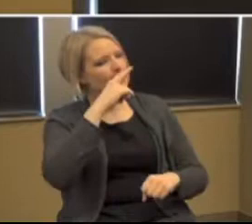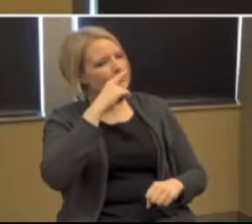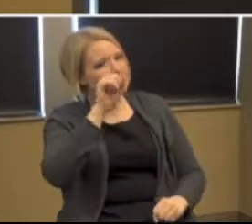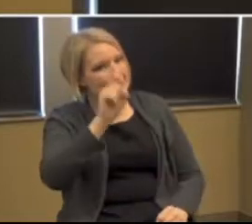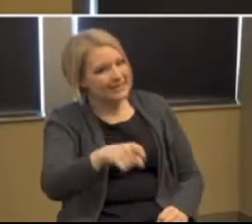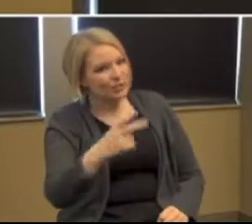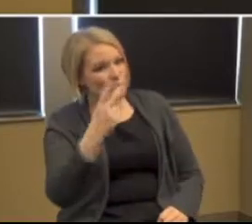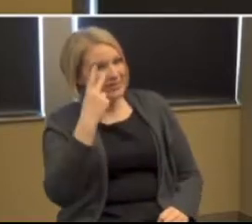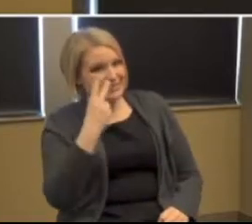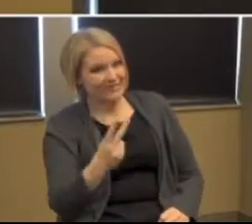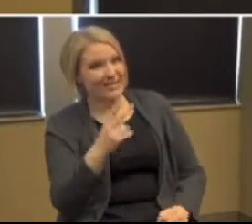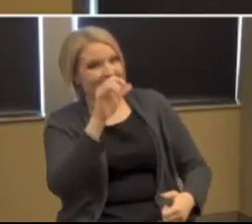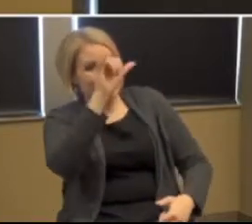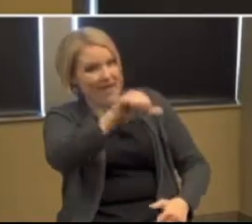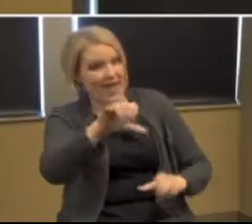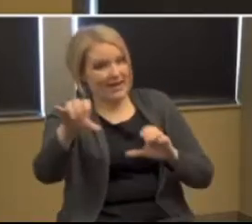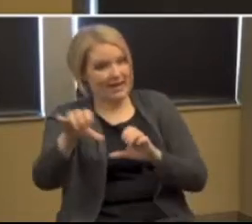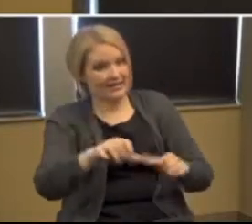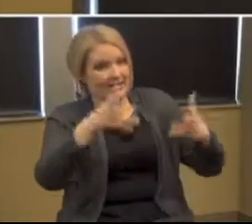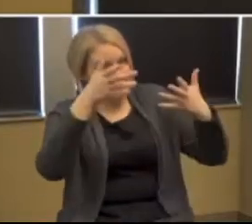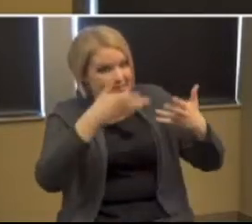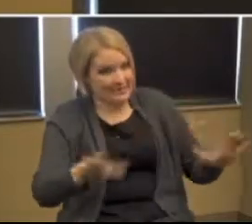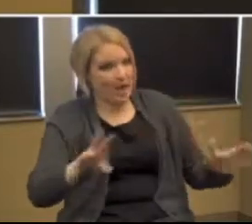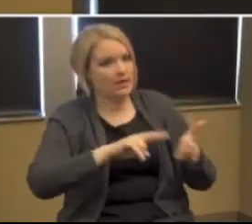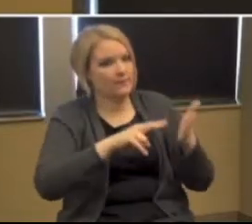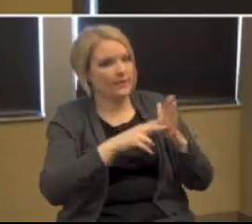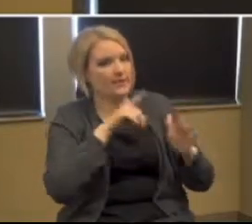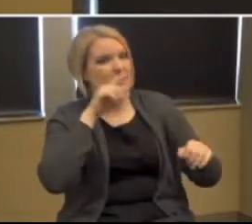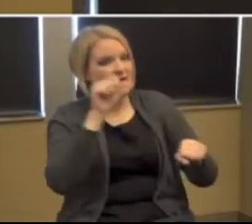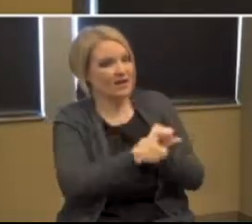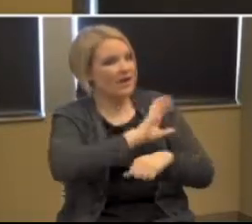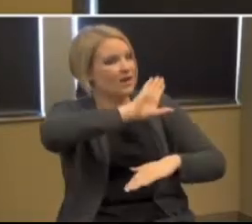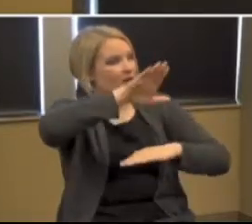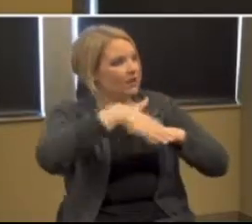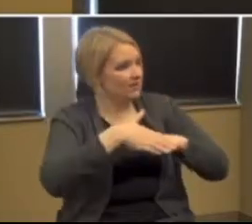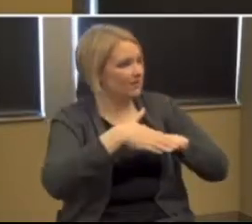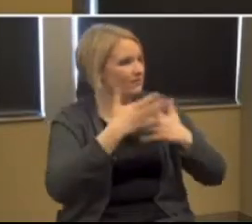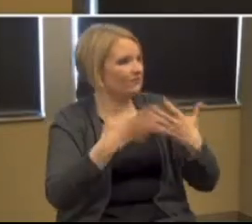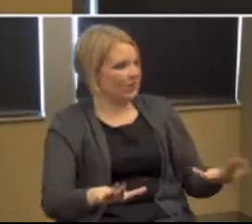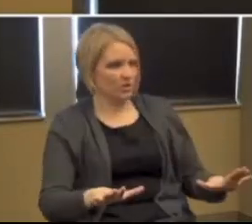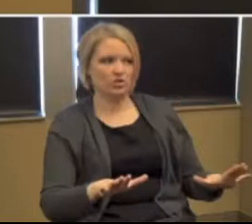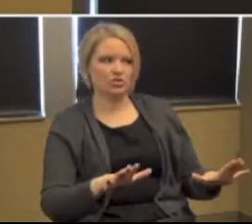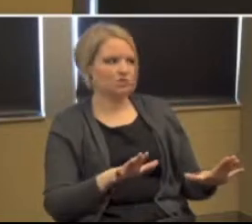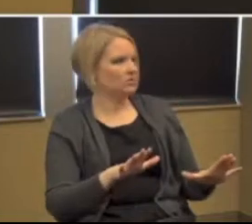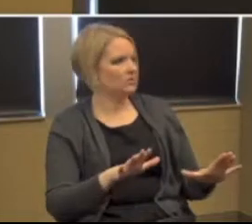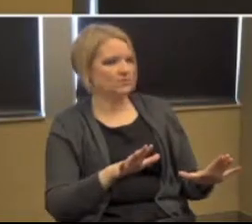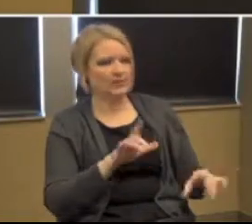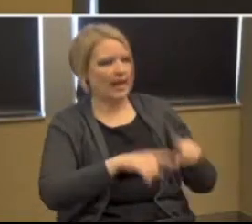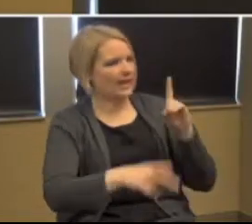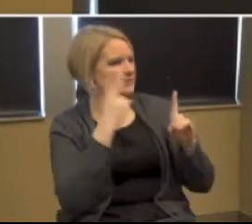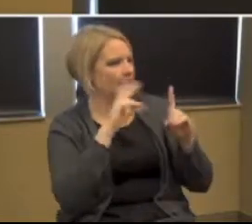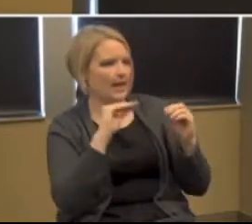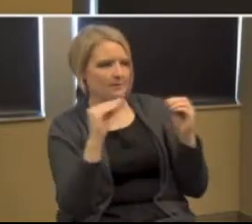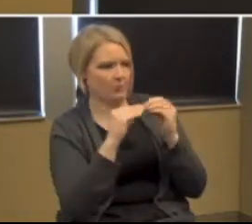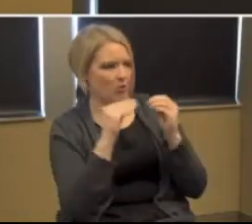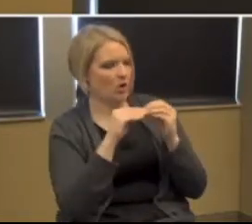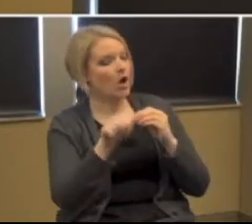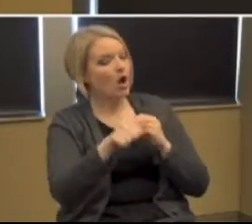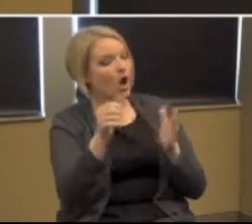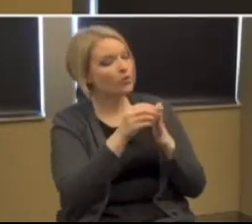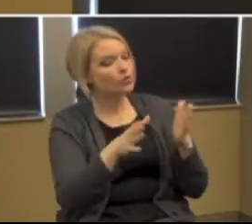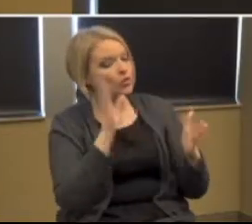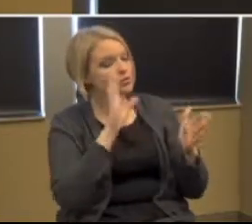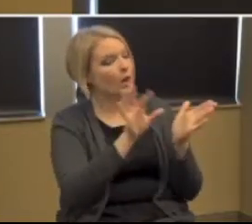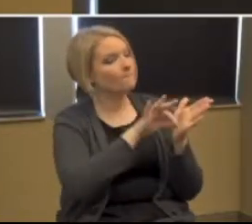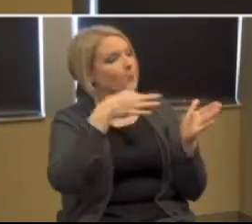gone, closed, bye-bye, activities done before they can move on to the next one. Other students just need to pull it